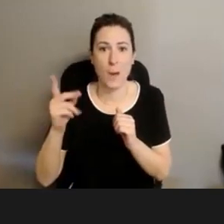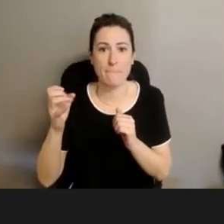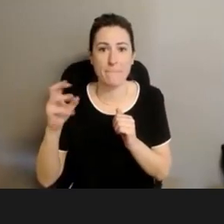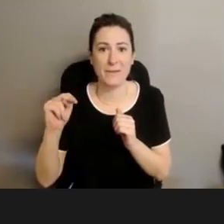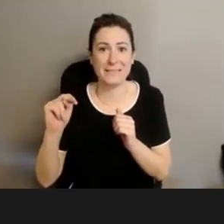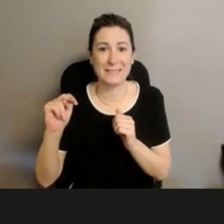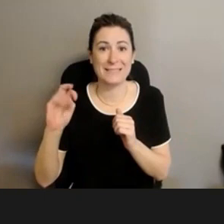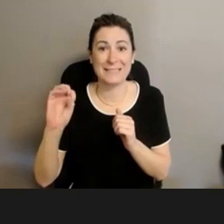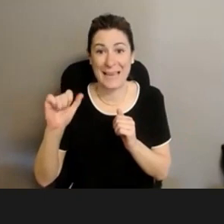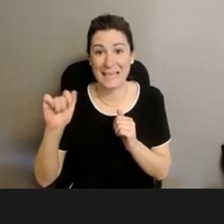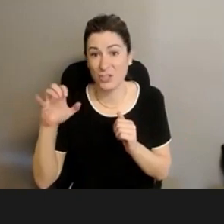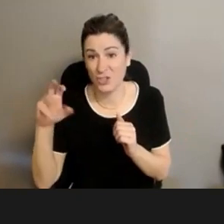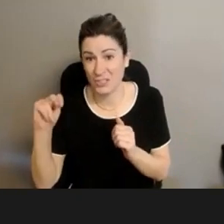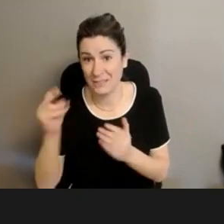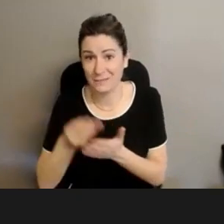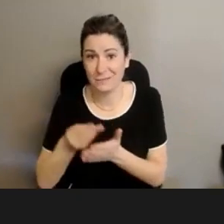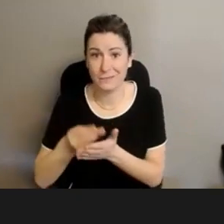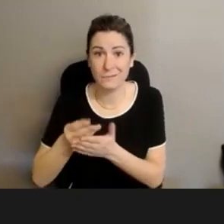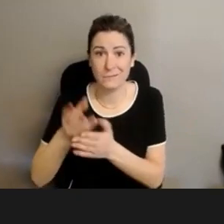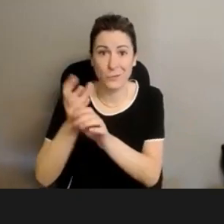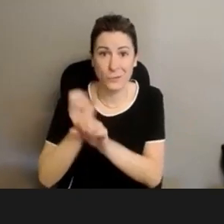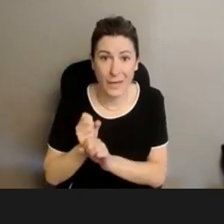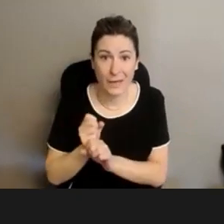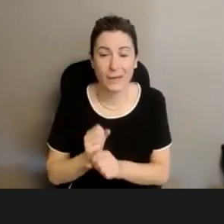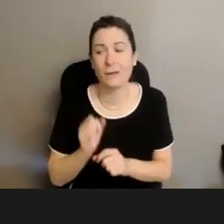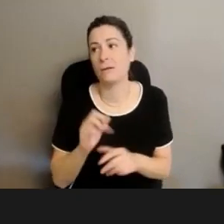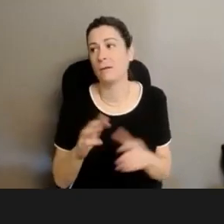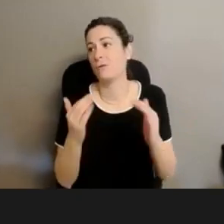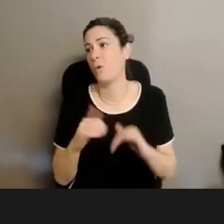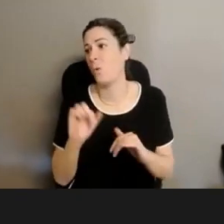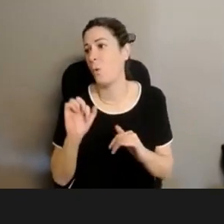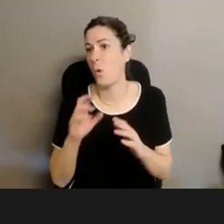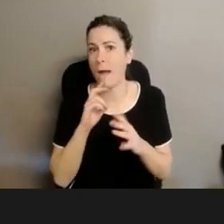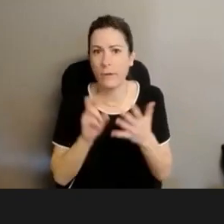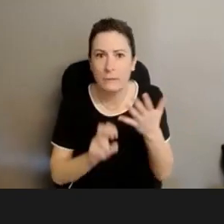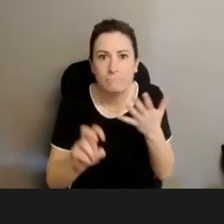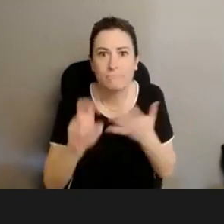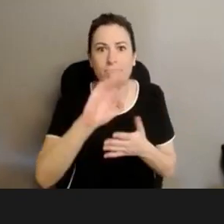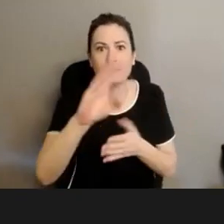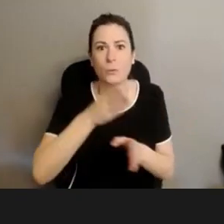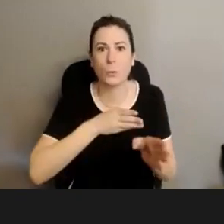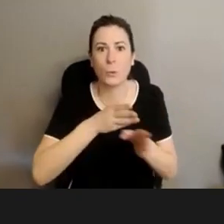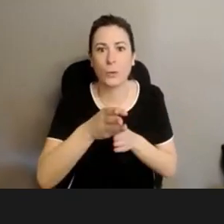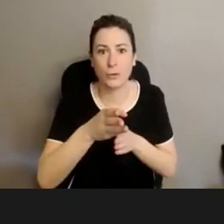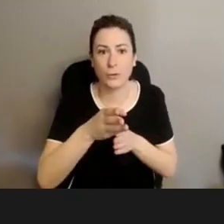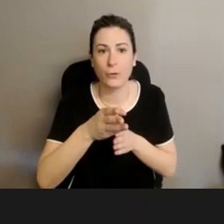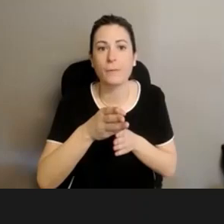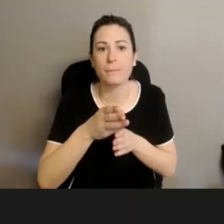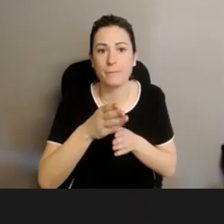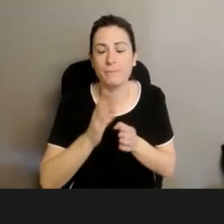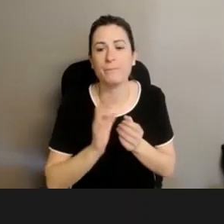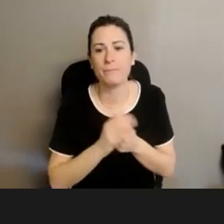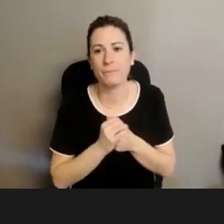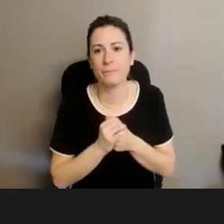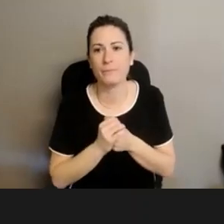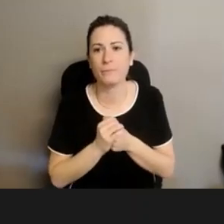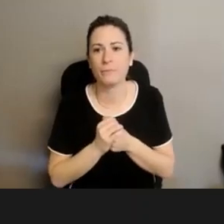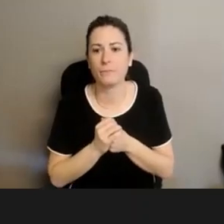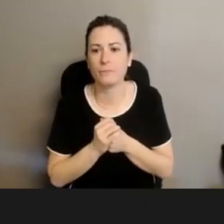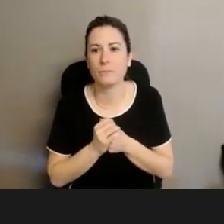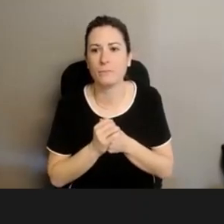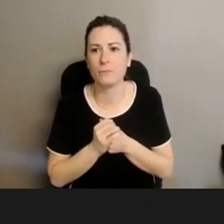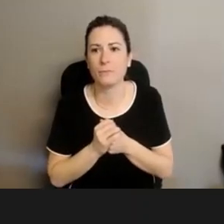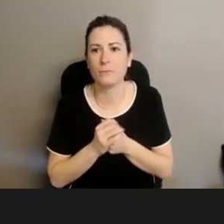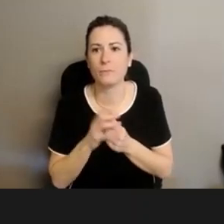progress that you make in your career. So I think that's an important thing to think about, as to how employers are able